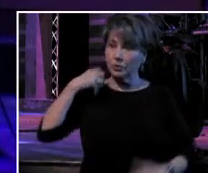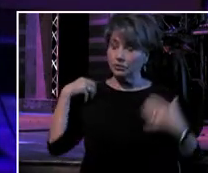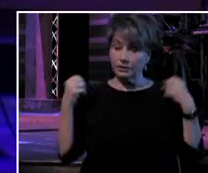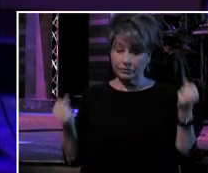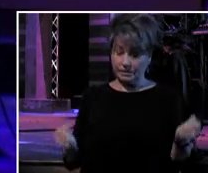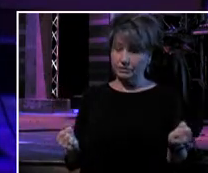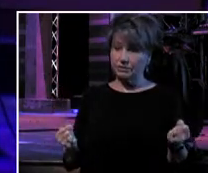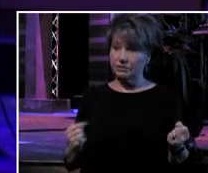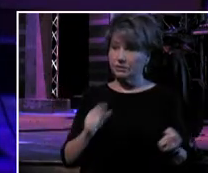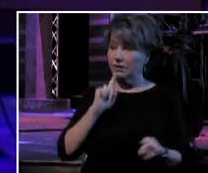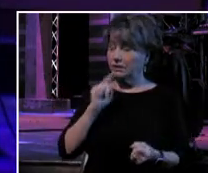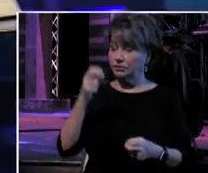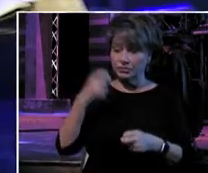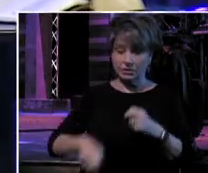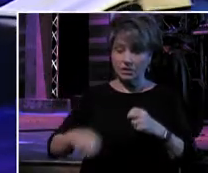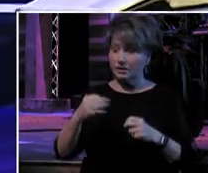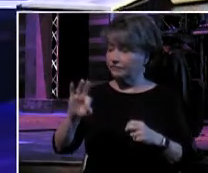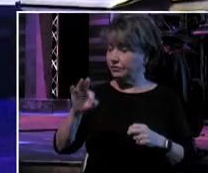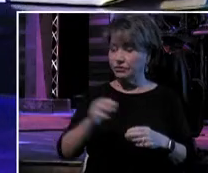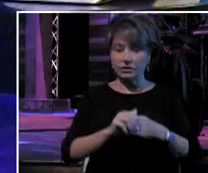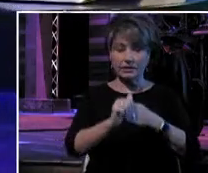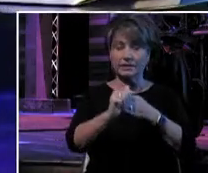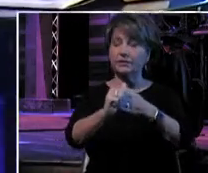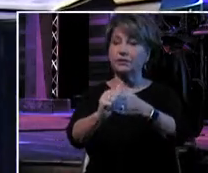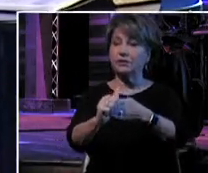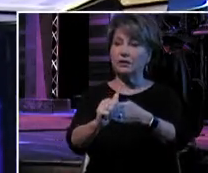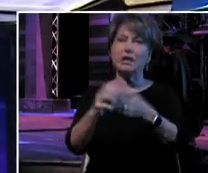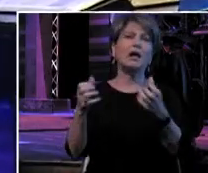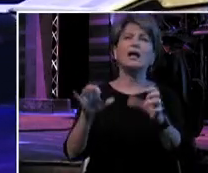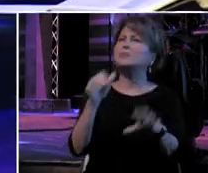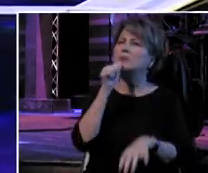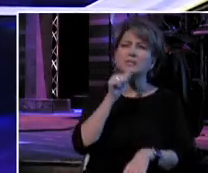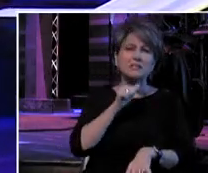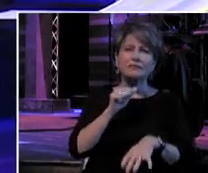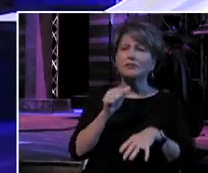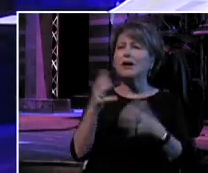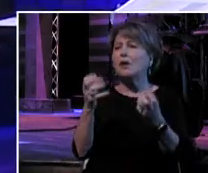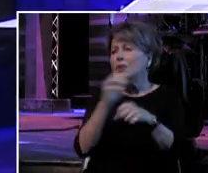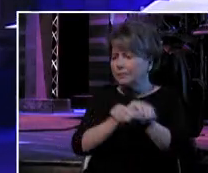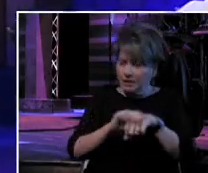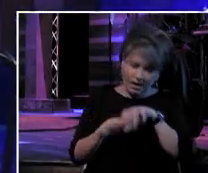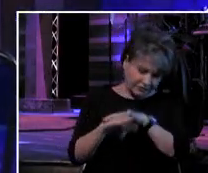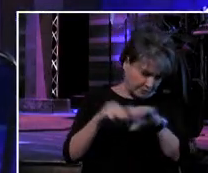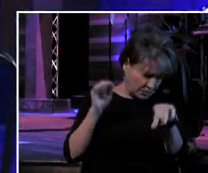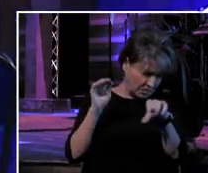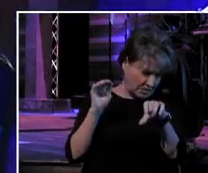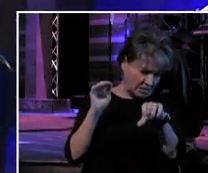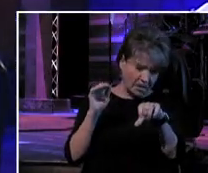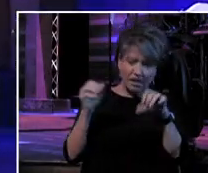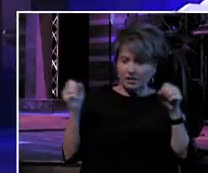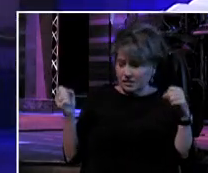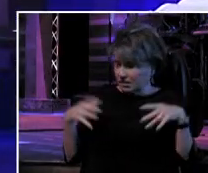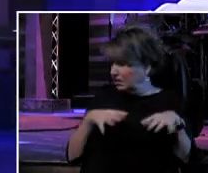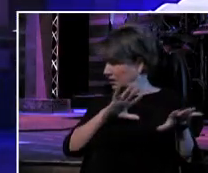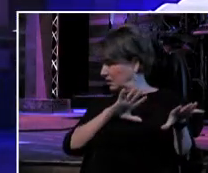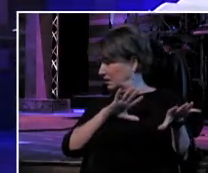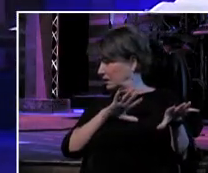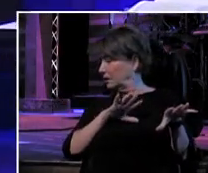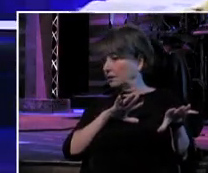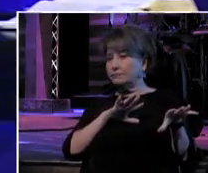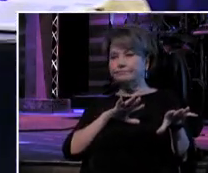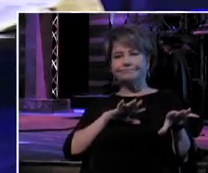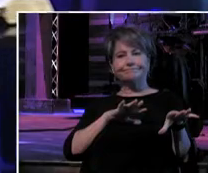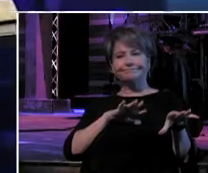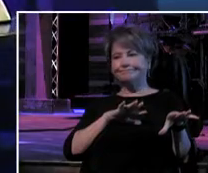really hard if you're a leader and you go, oh, I don't want to suffer. Oh, I like comfort. Oh, I don't want Jesus to have too much of me. It's really hard